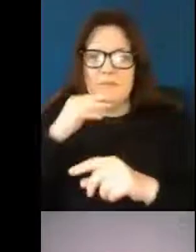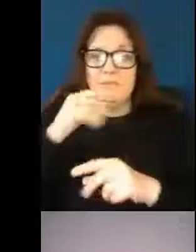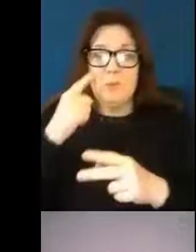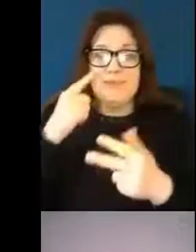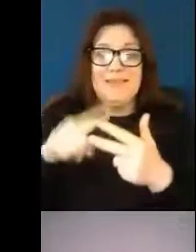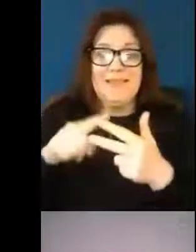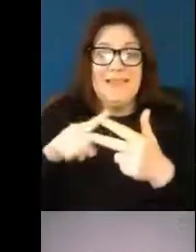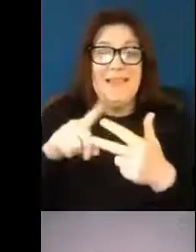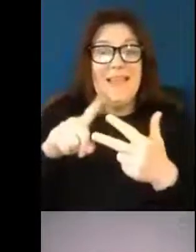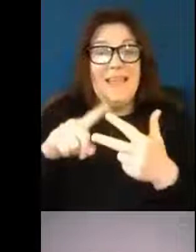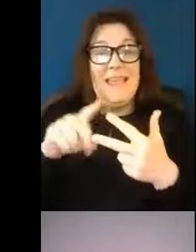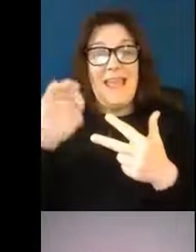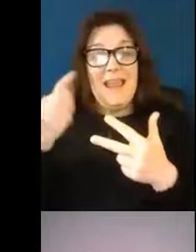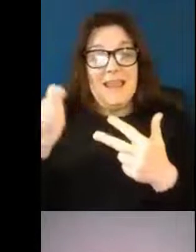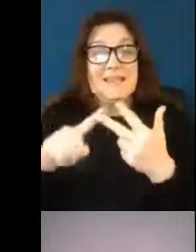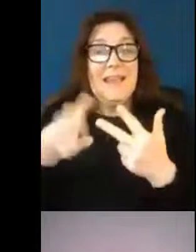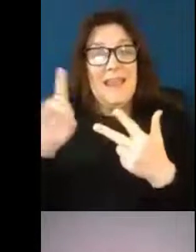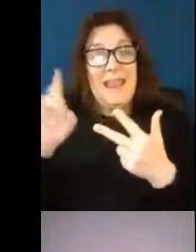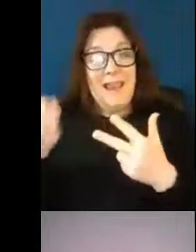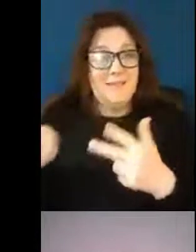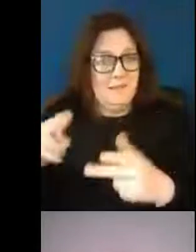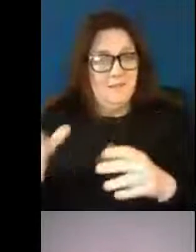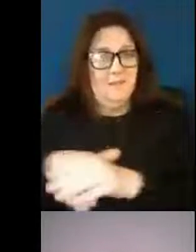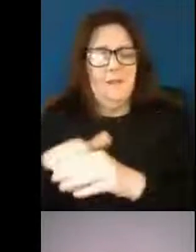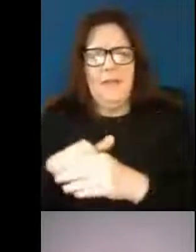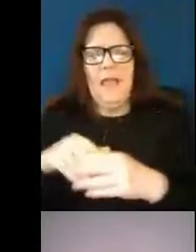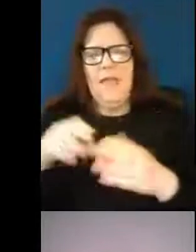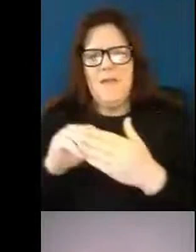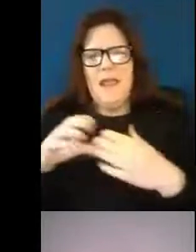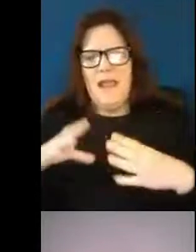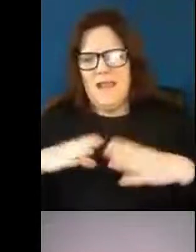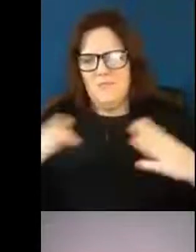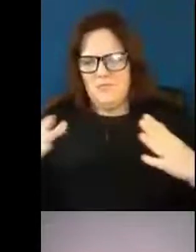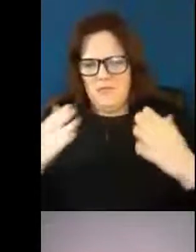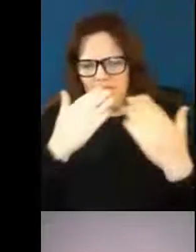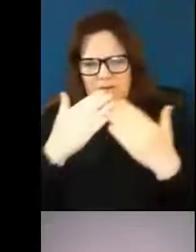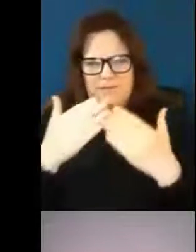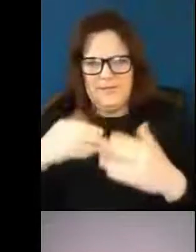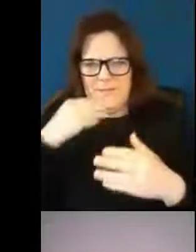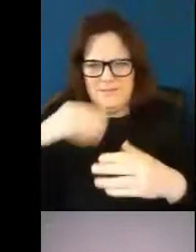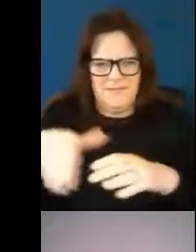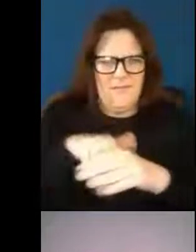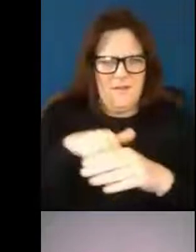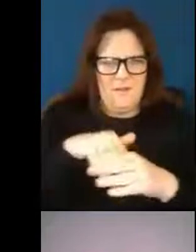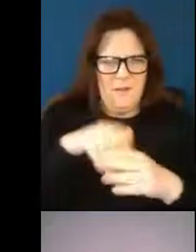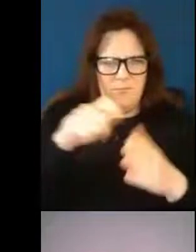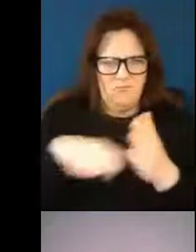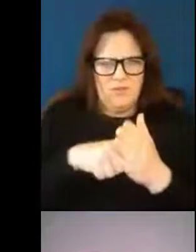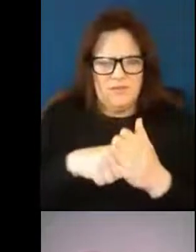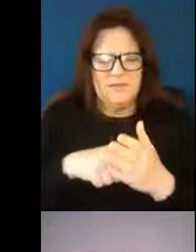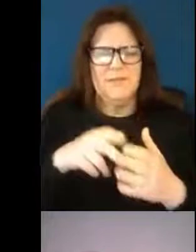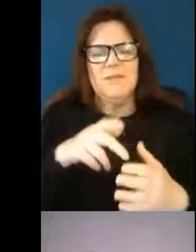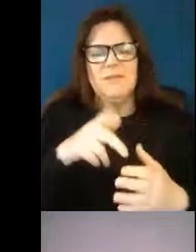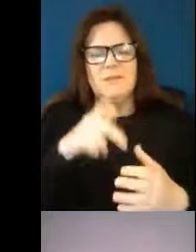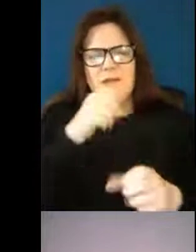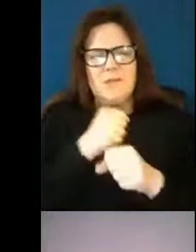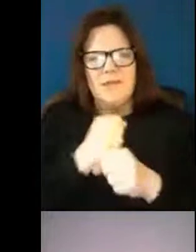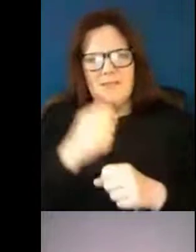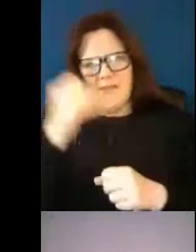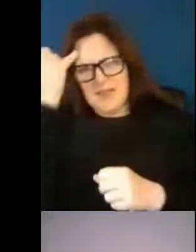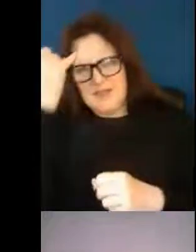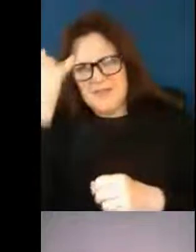upon a liberatory reading students as academic partners project. So they explored a consideration of